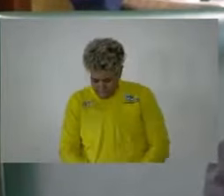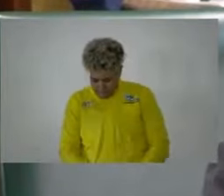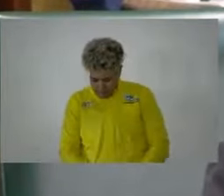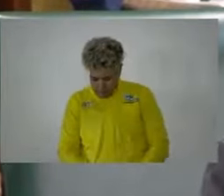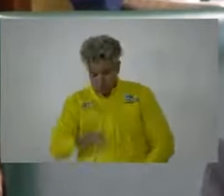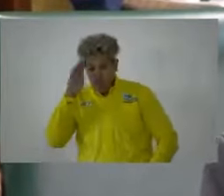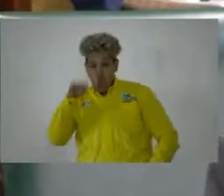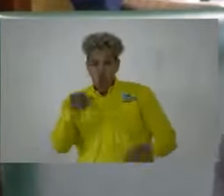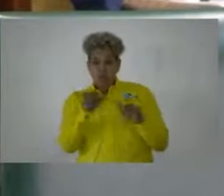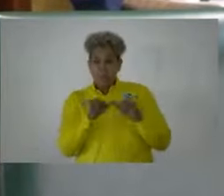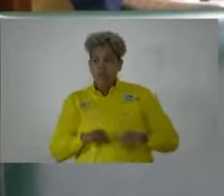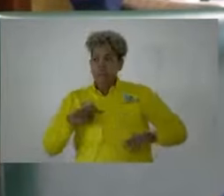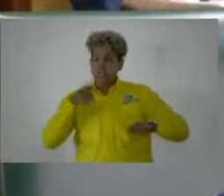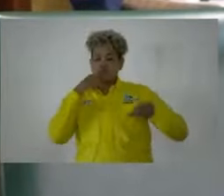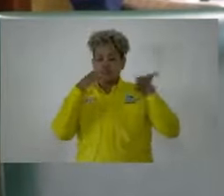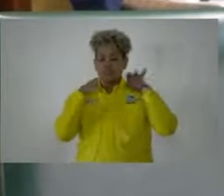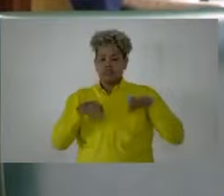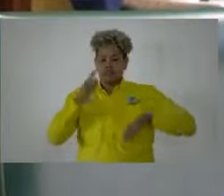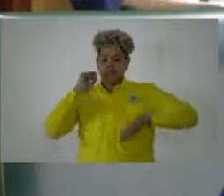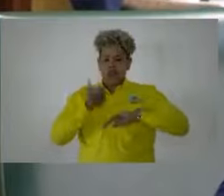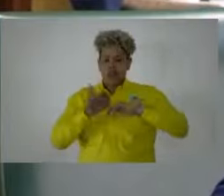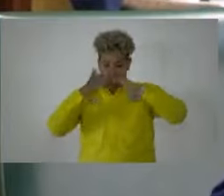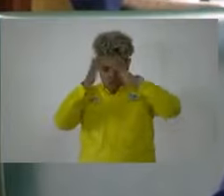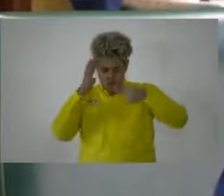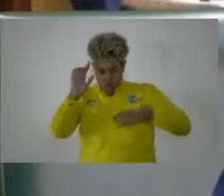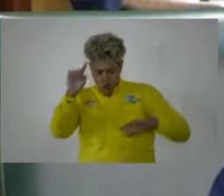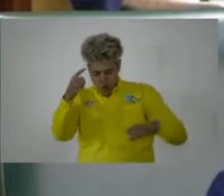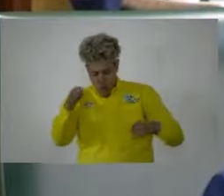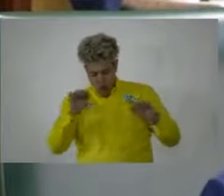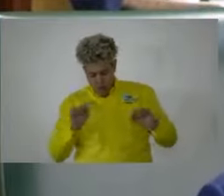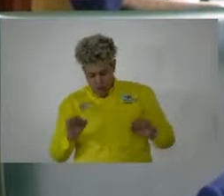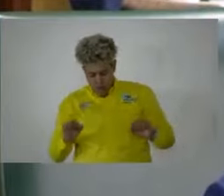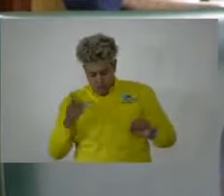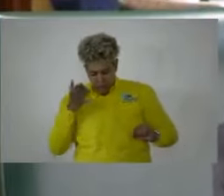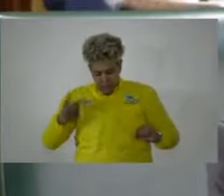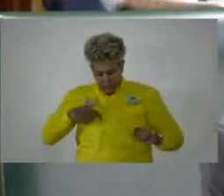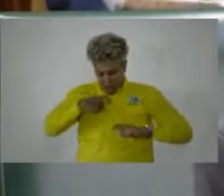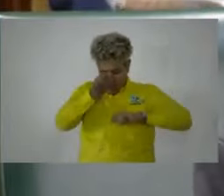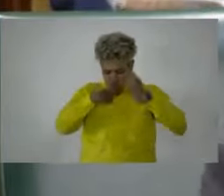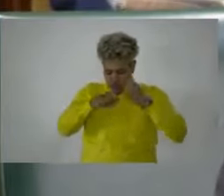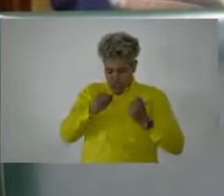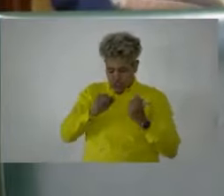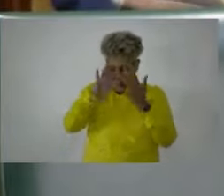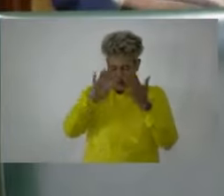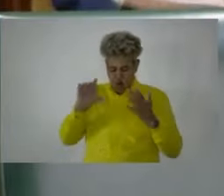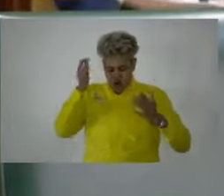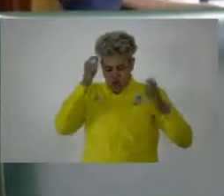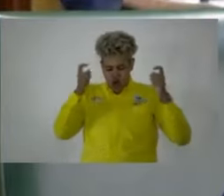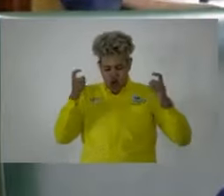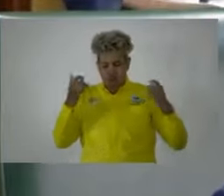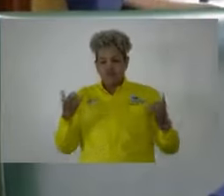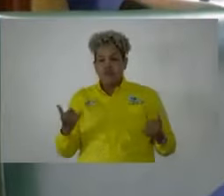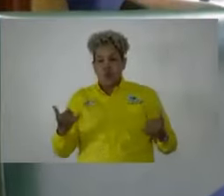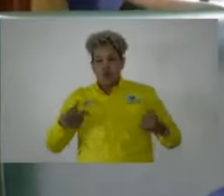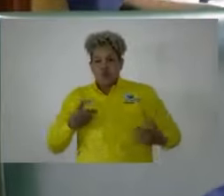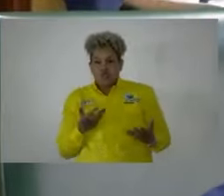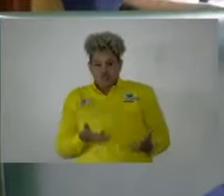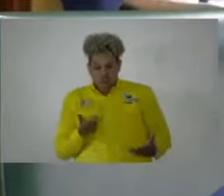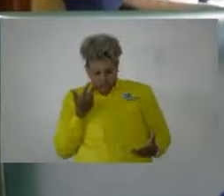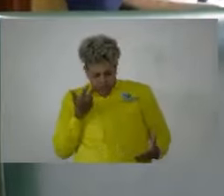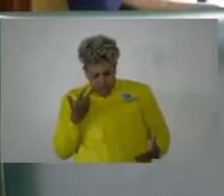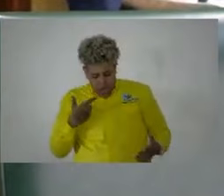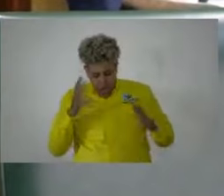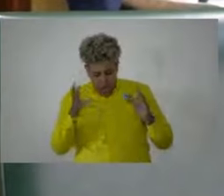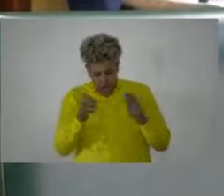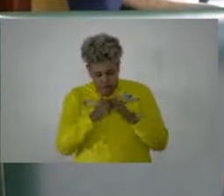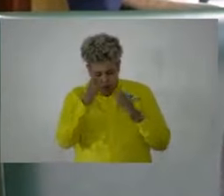All the measures that I've outlined for implementation will only be possible if we change the approach to governance that now exists. I'll leave